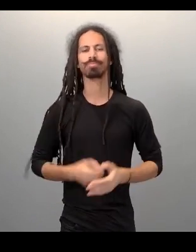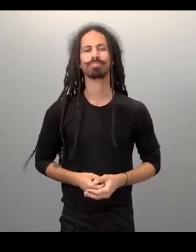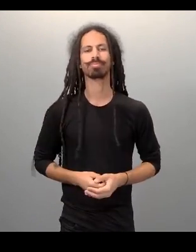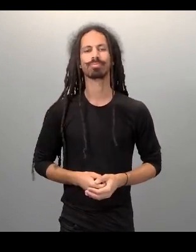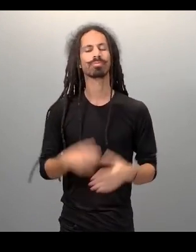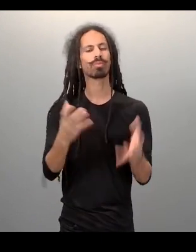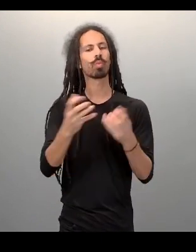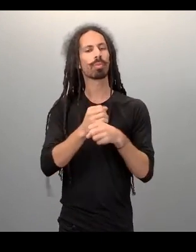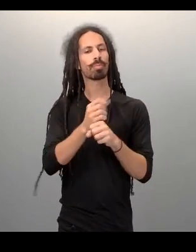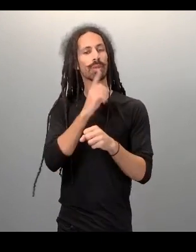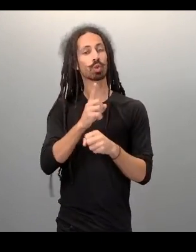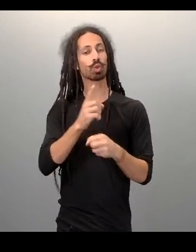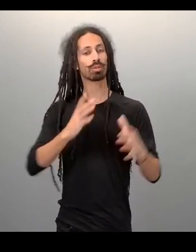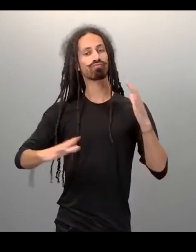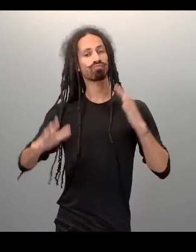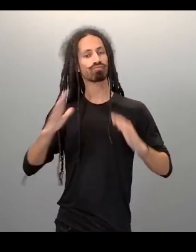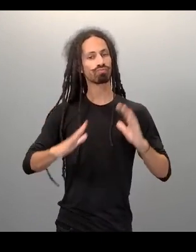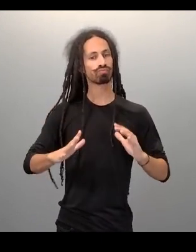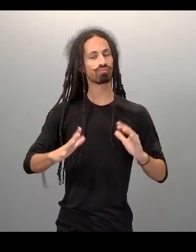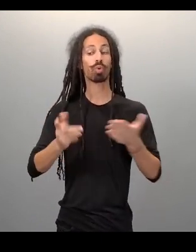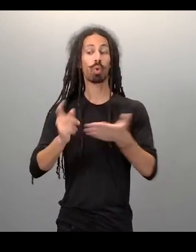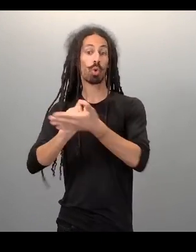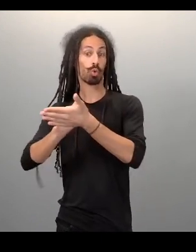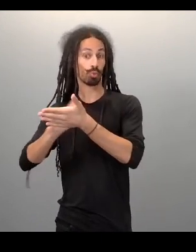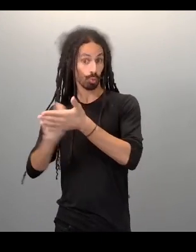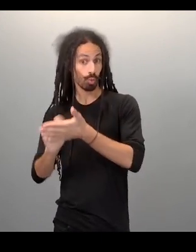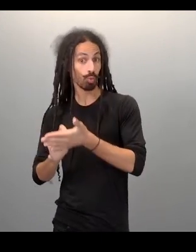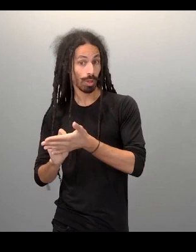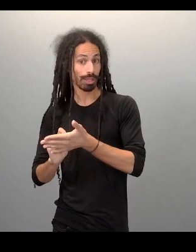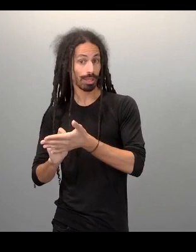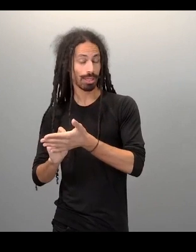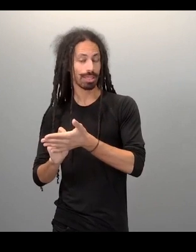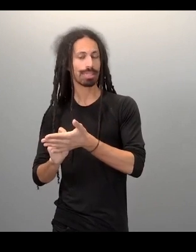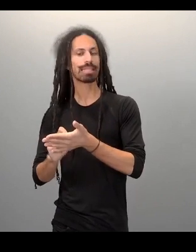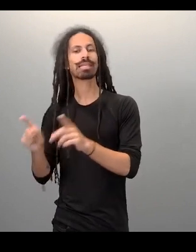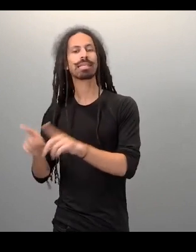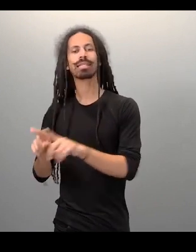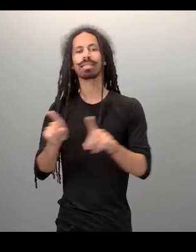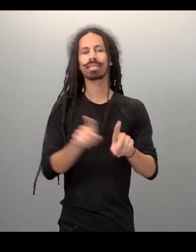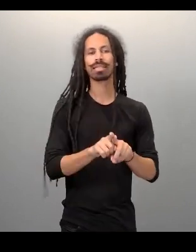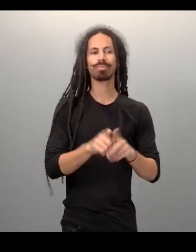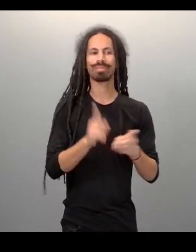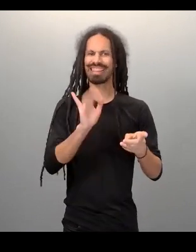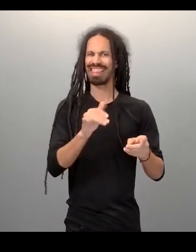dress or write accordingly for those expectations.